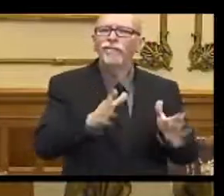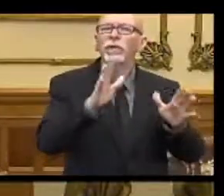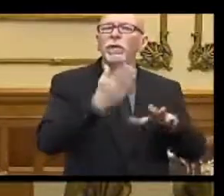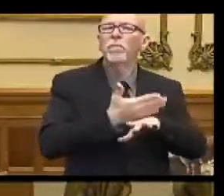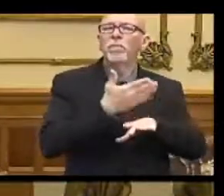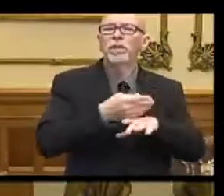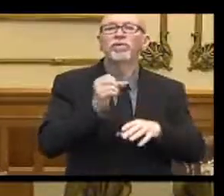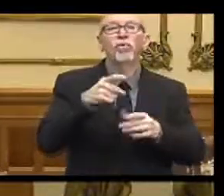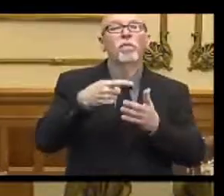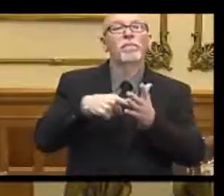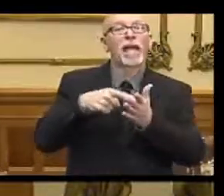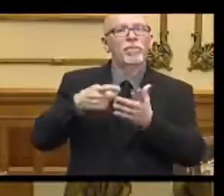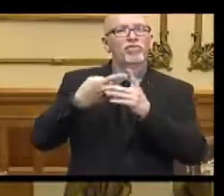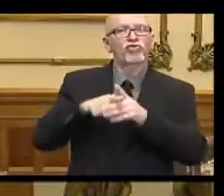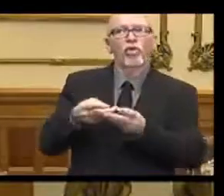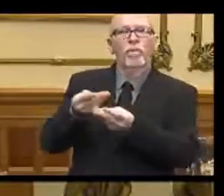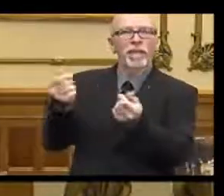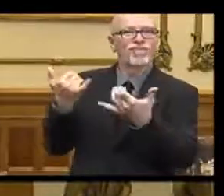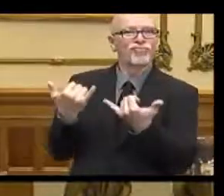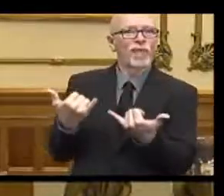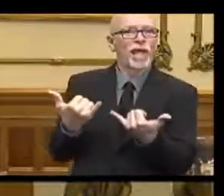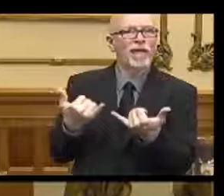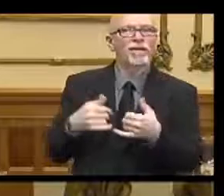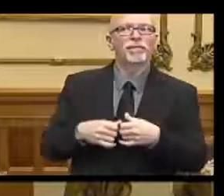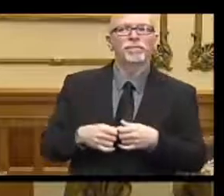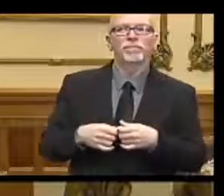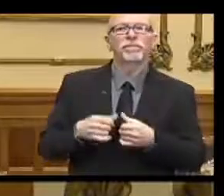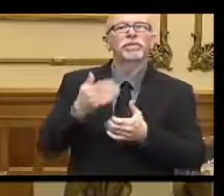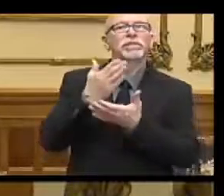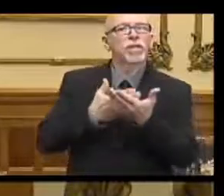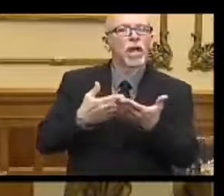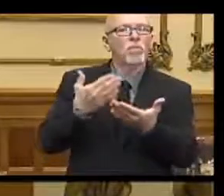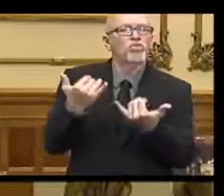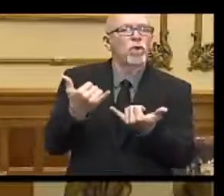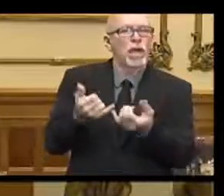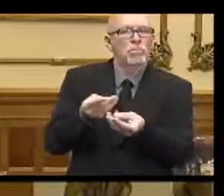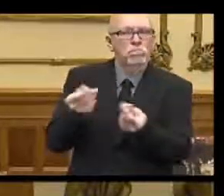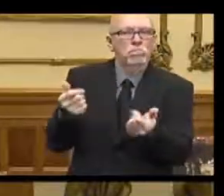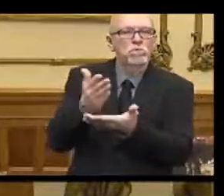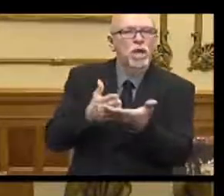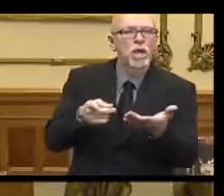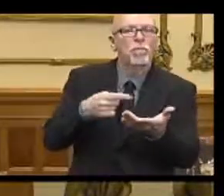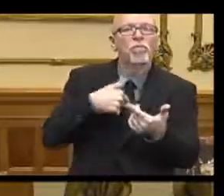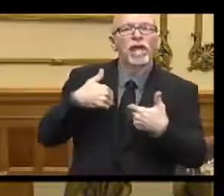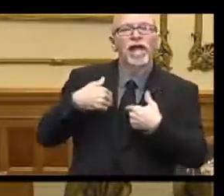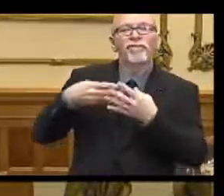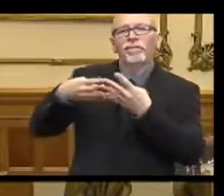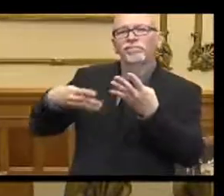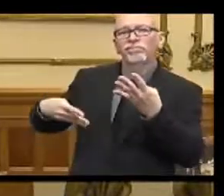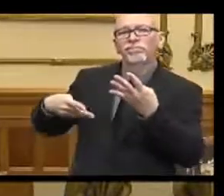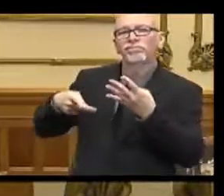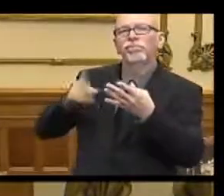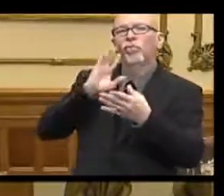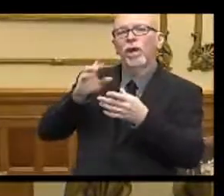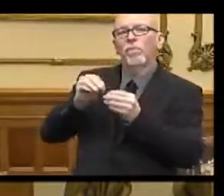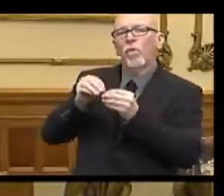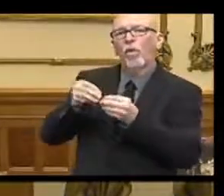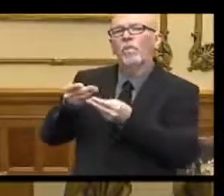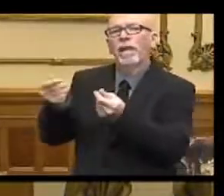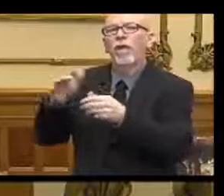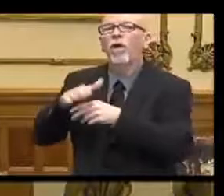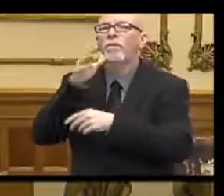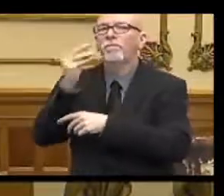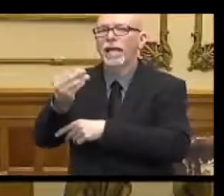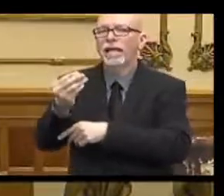started dropping today. We had some to start drop today, but then we have in the queue payments to start dropping on